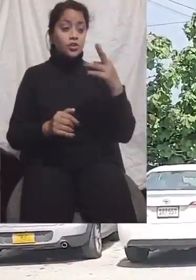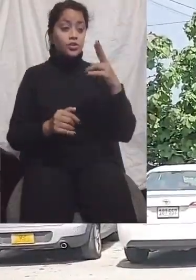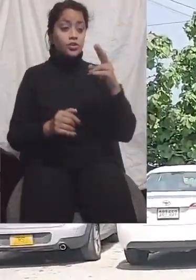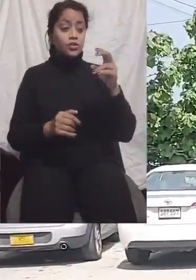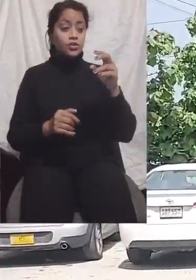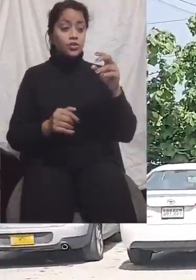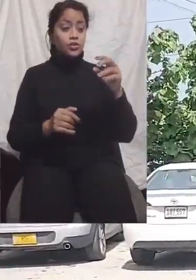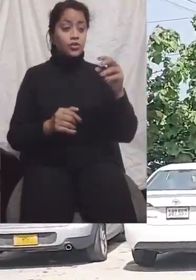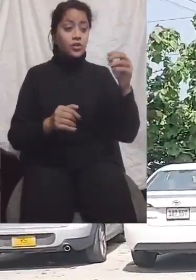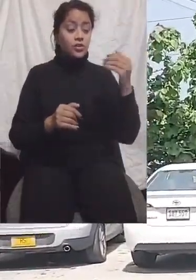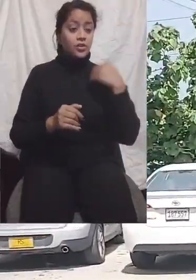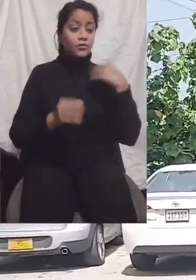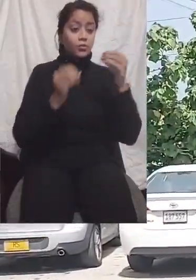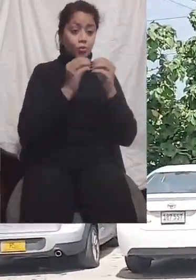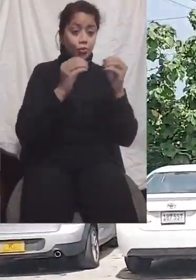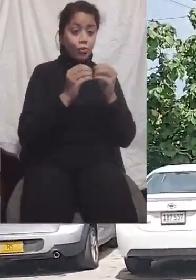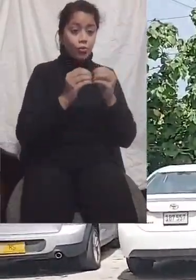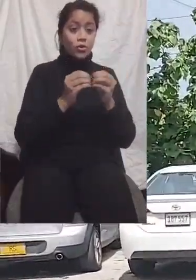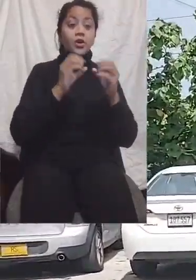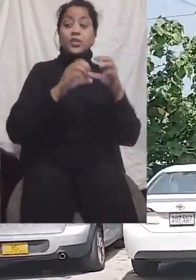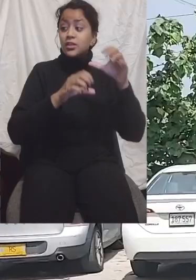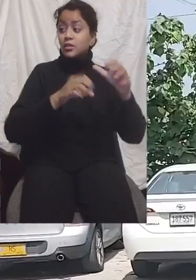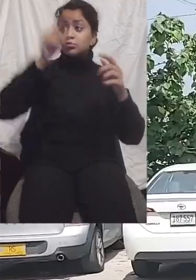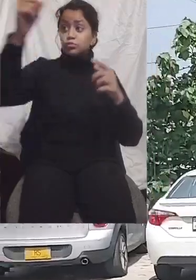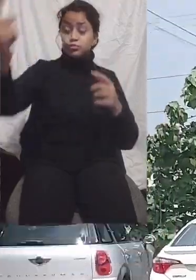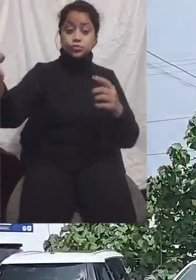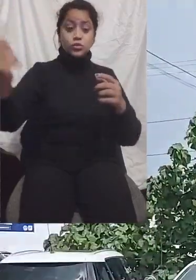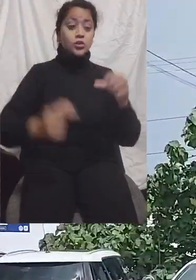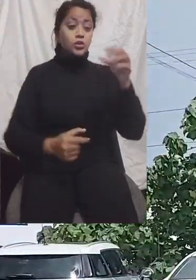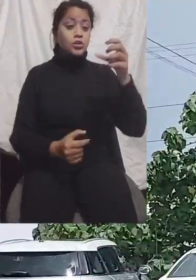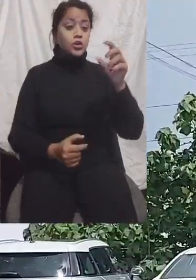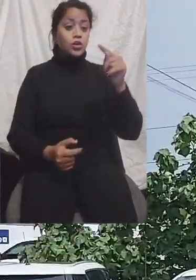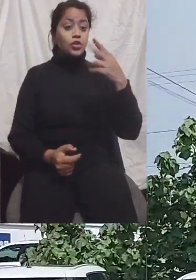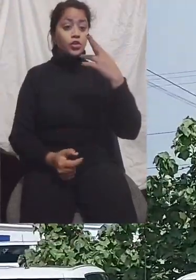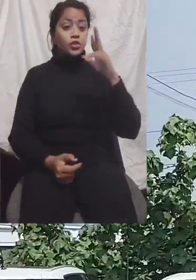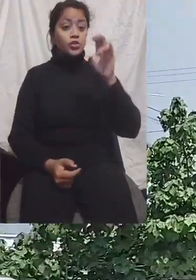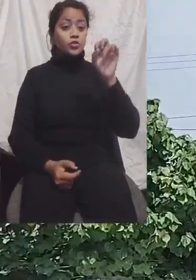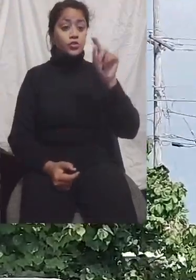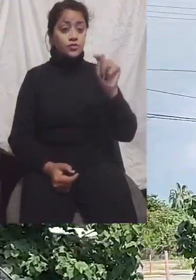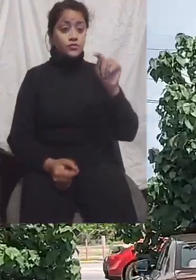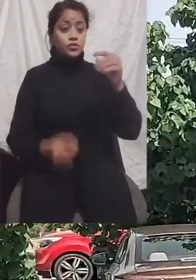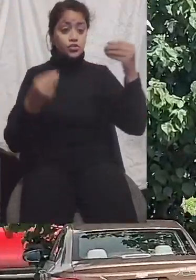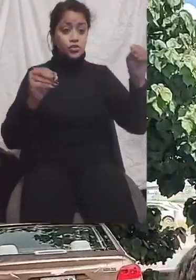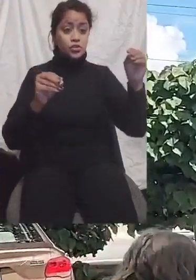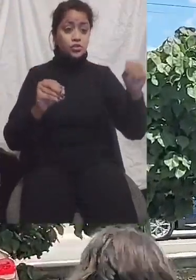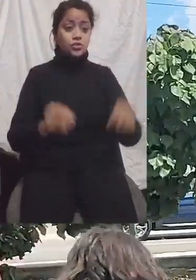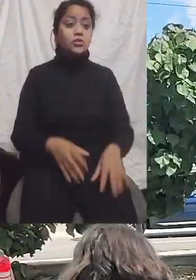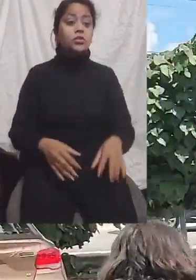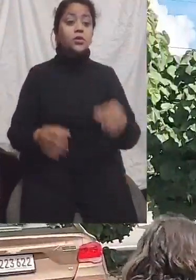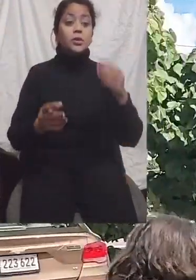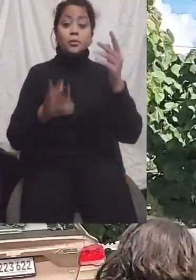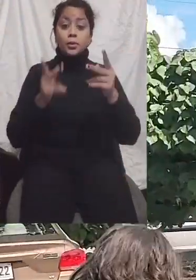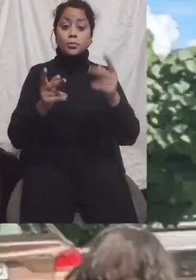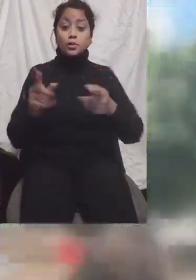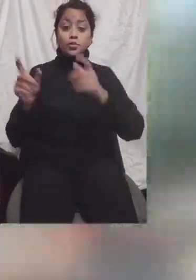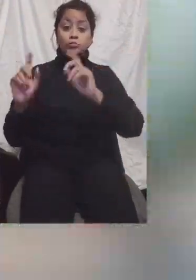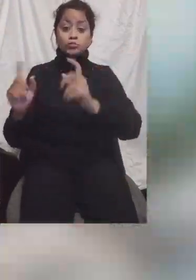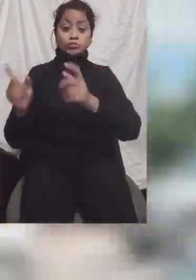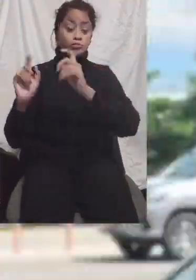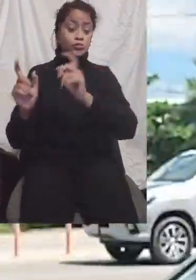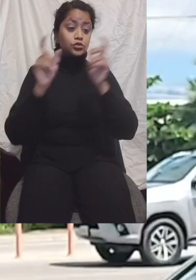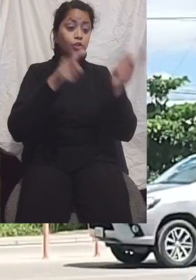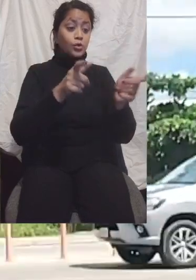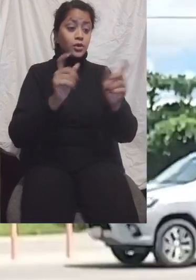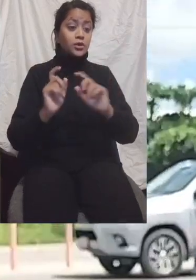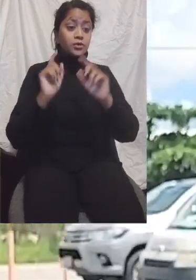shop is down the road, which is a major form of income for us. People donate their goods, whether